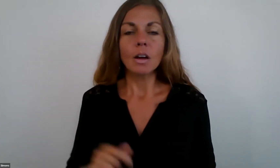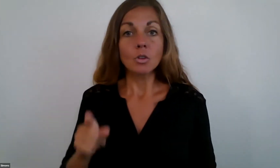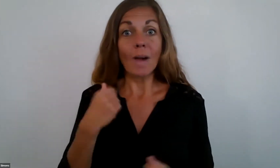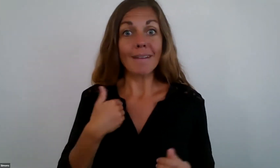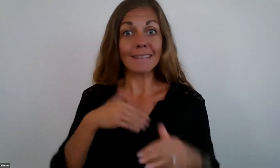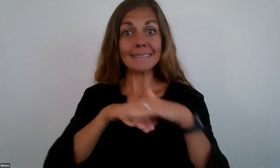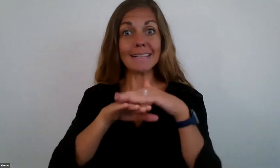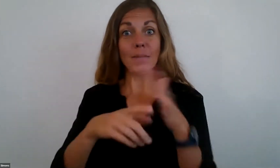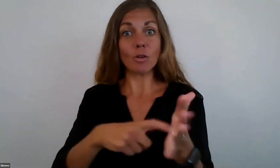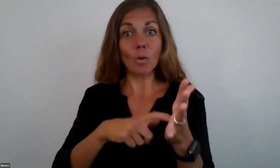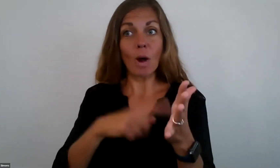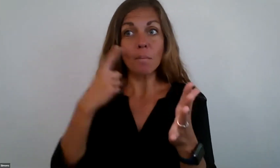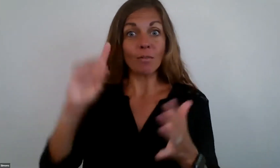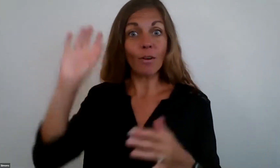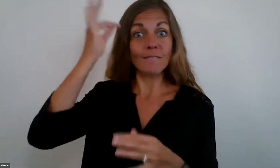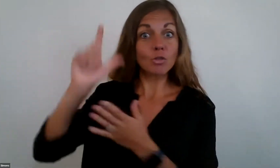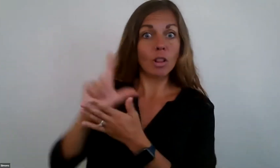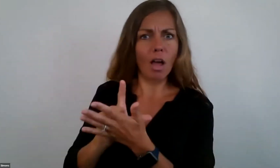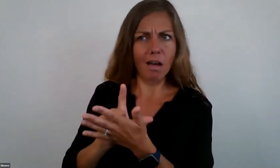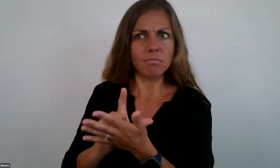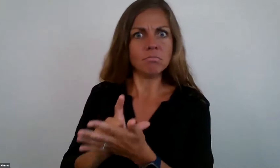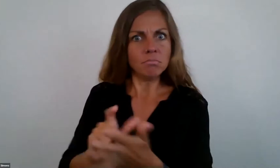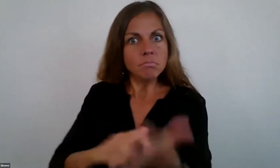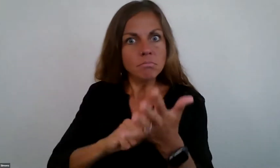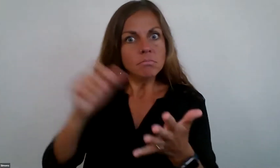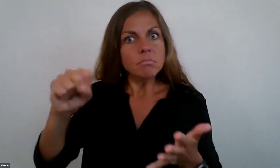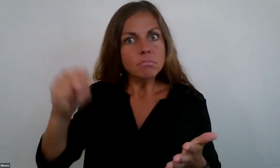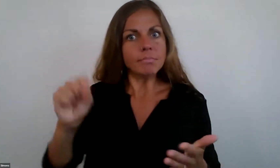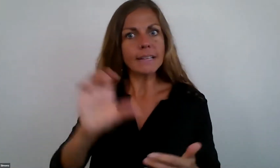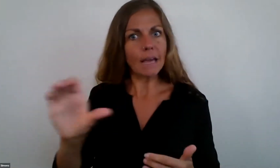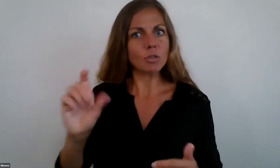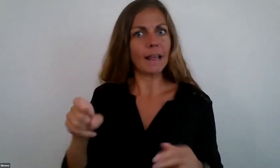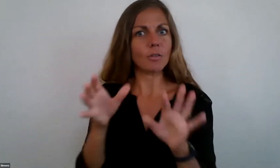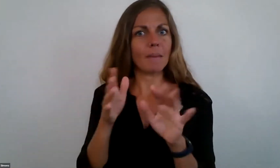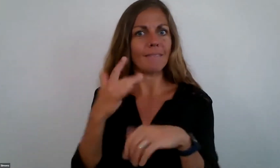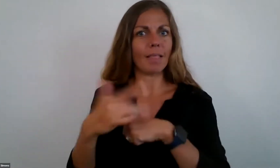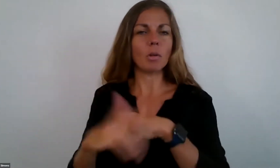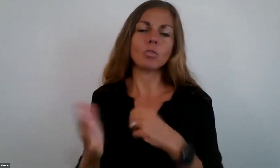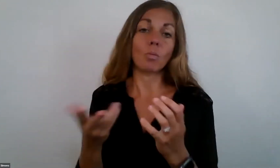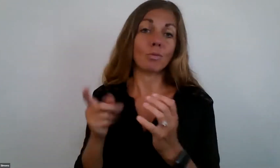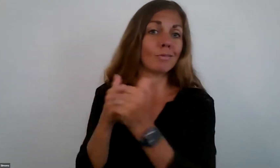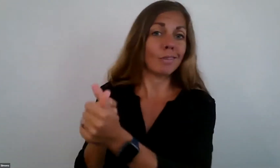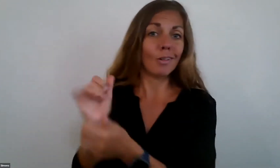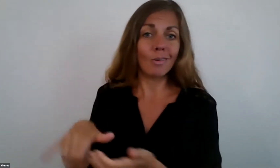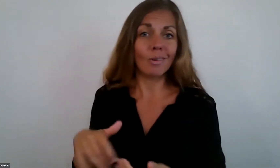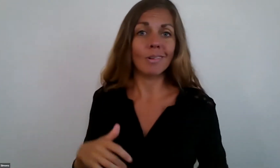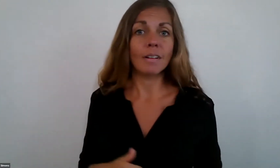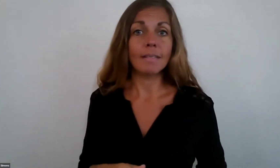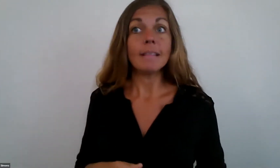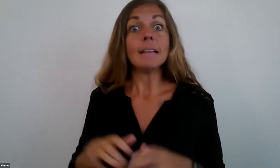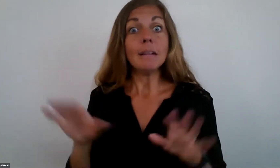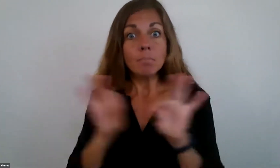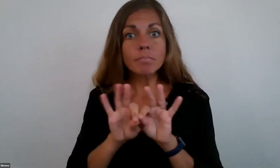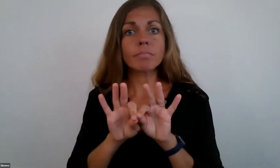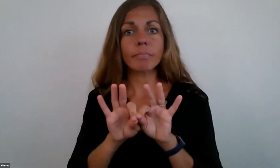law are going to mandate that you make those captions available. So you have to comply with that. And as long as you aren't